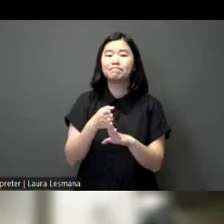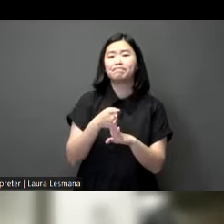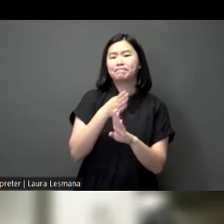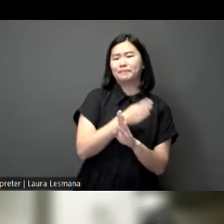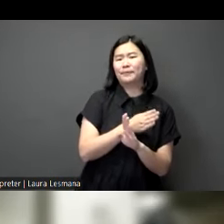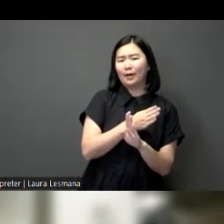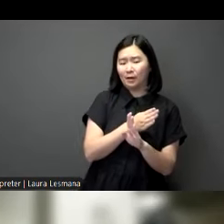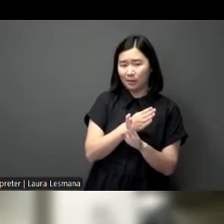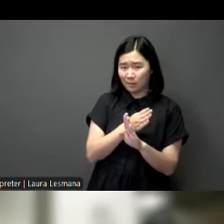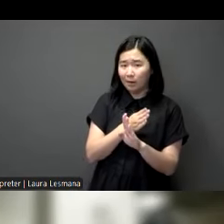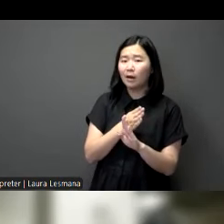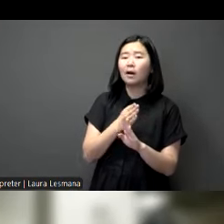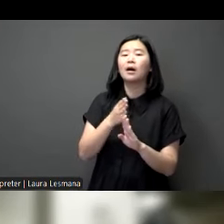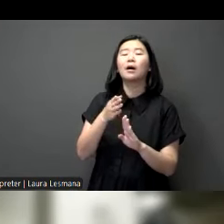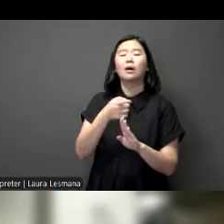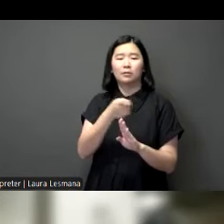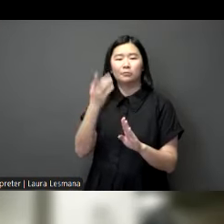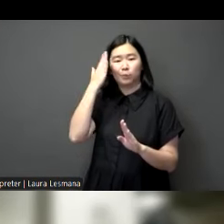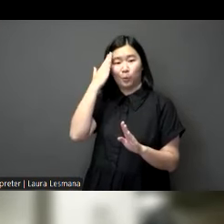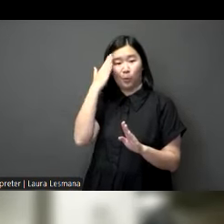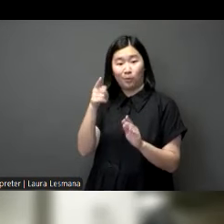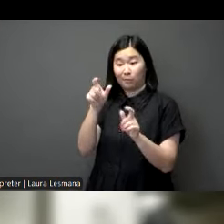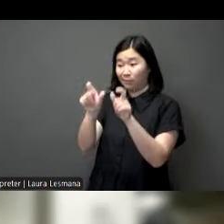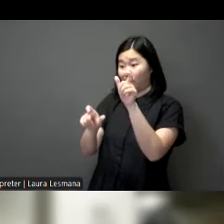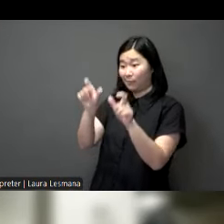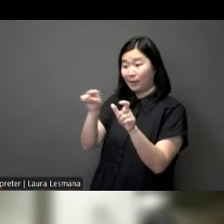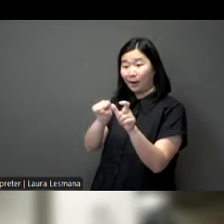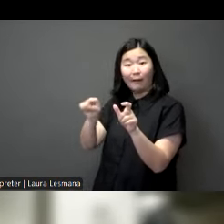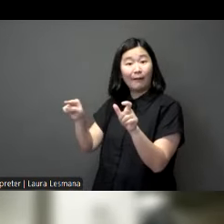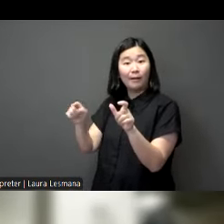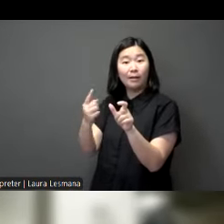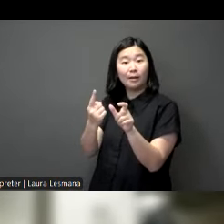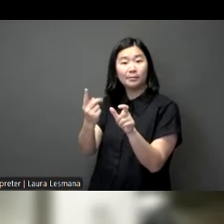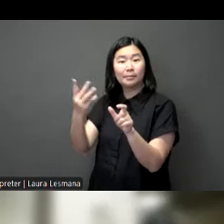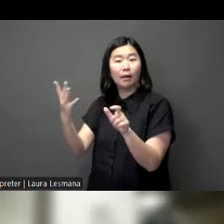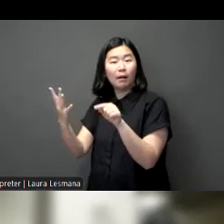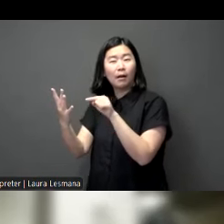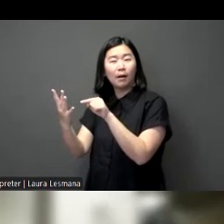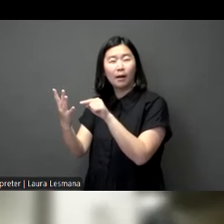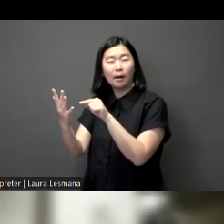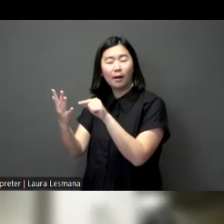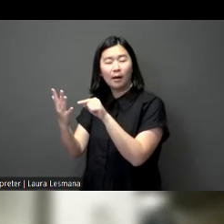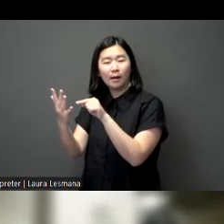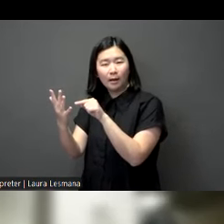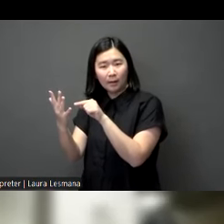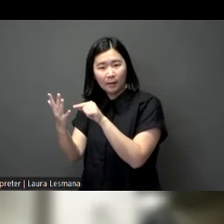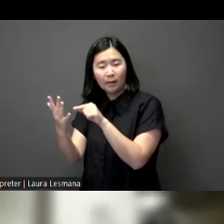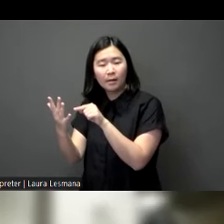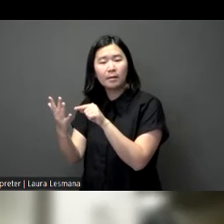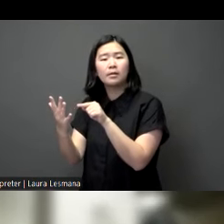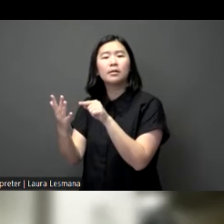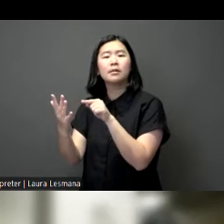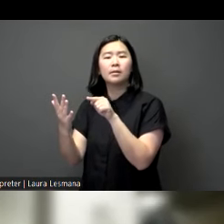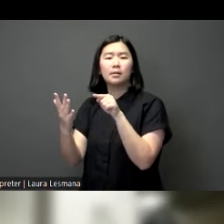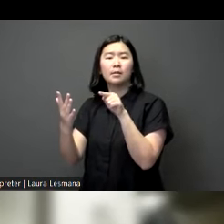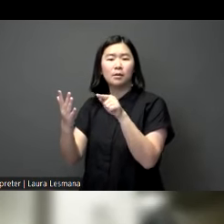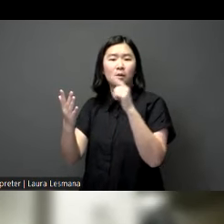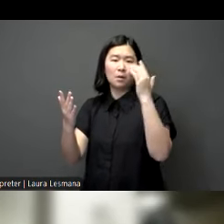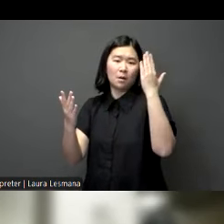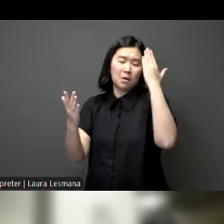a long data where most people will acquire this infection, and a majority in